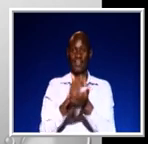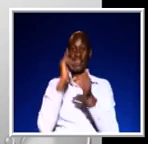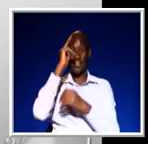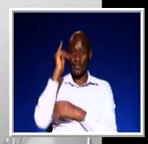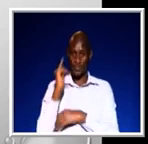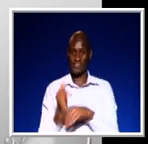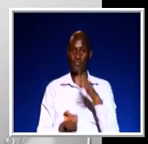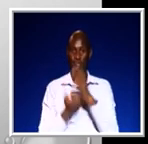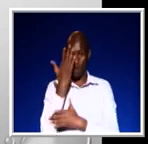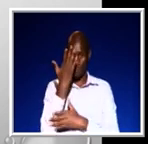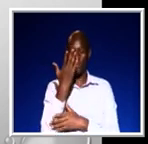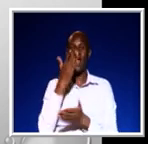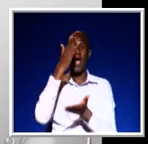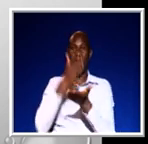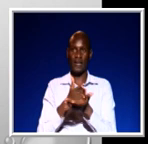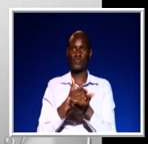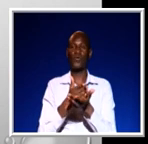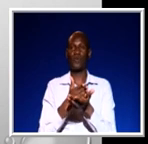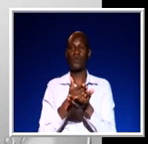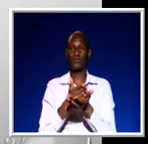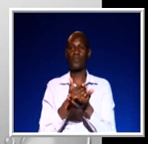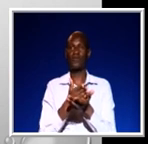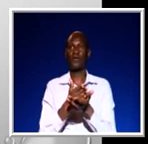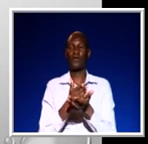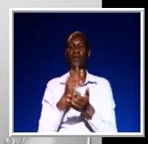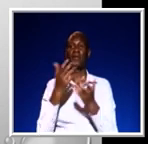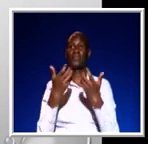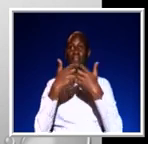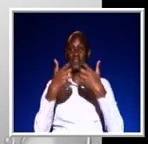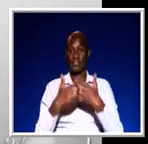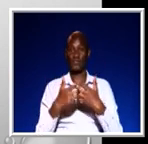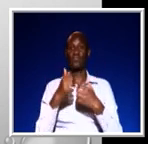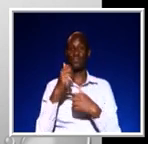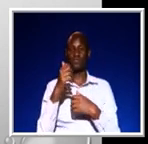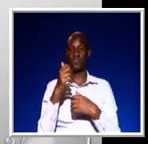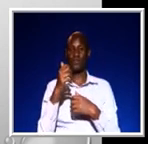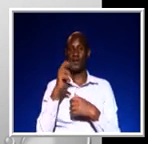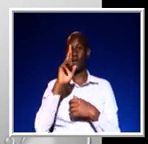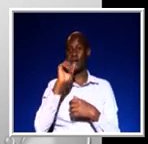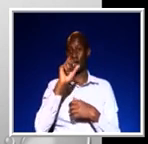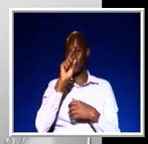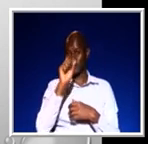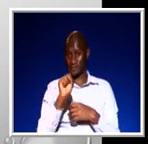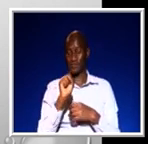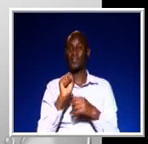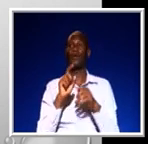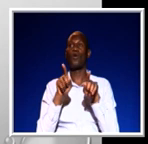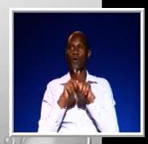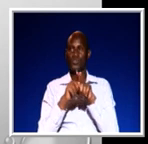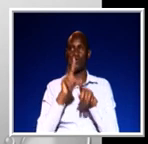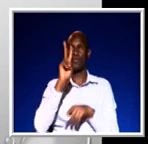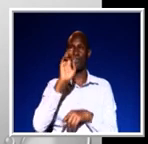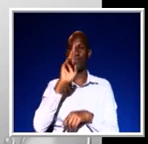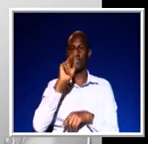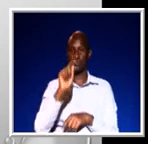are formed by actual intersection of rays, whereas virtual images are formed